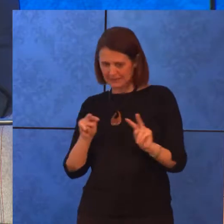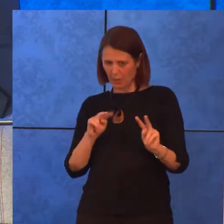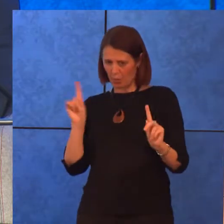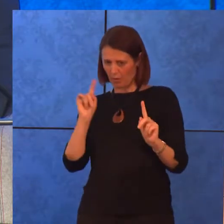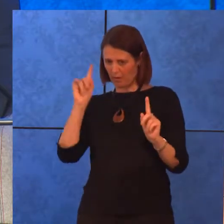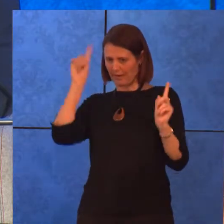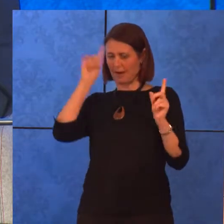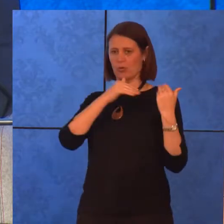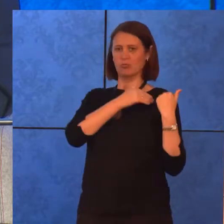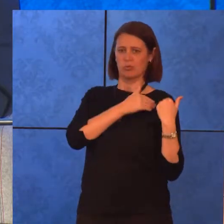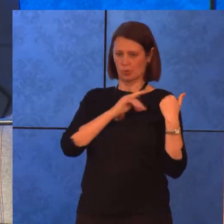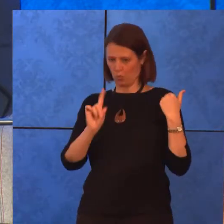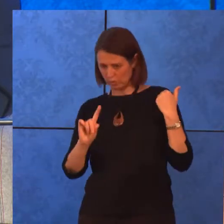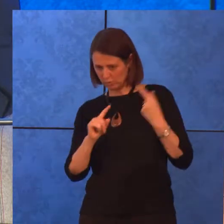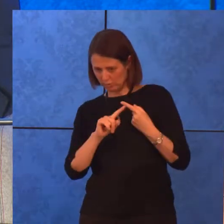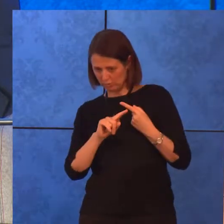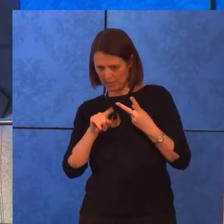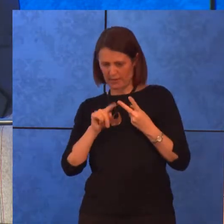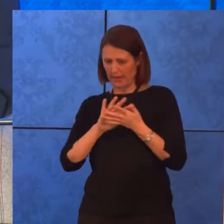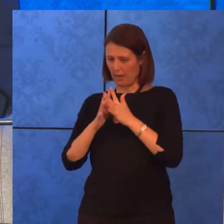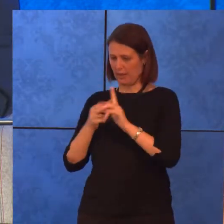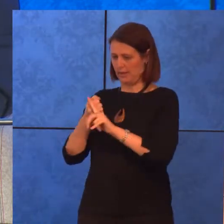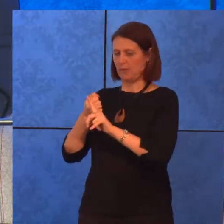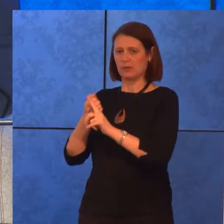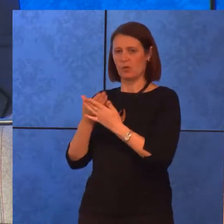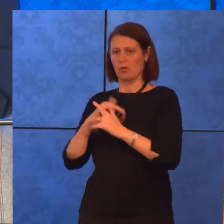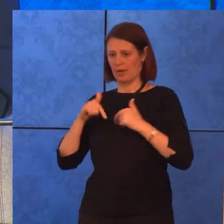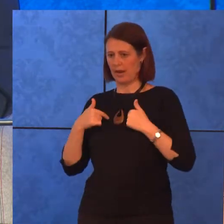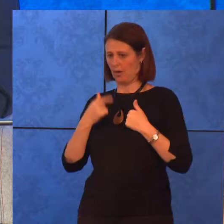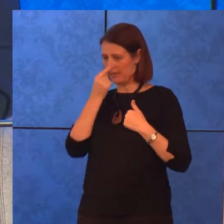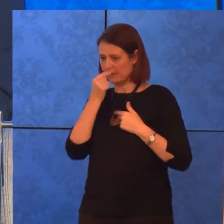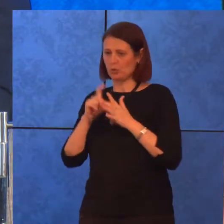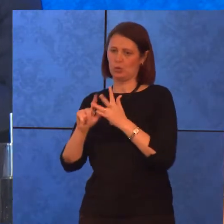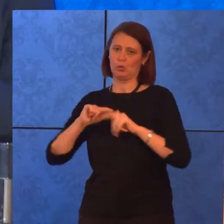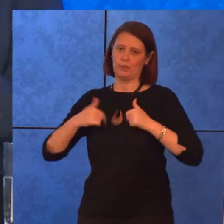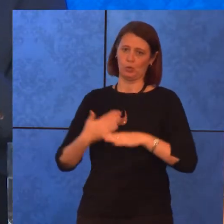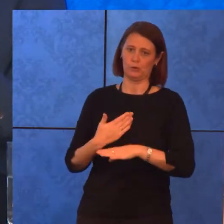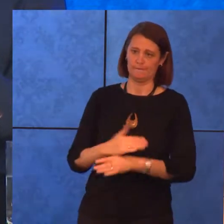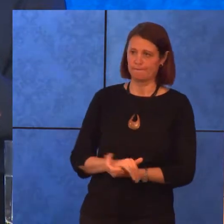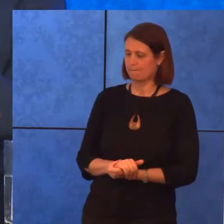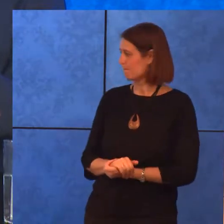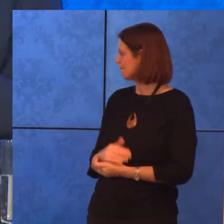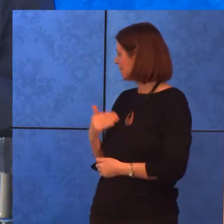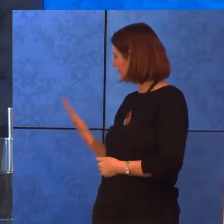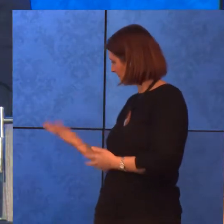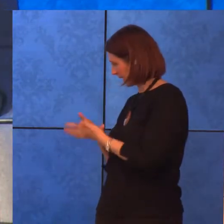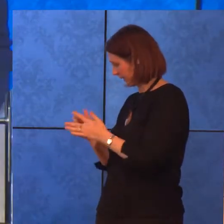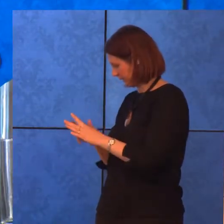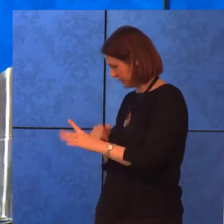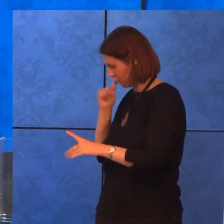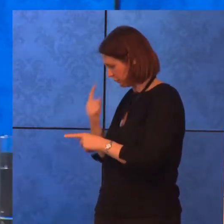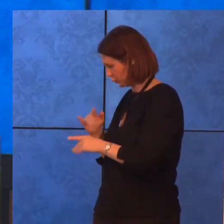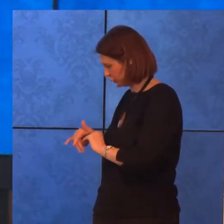pressures are and also how that affects our capacity to do our work. At the same time, Vicki, I'll come to you now. At the same time that we've